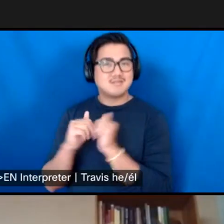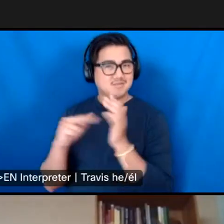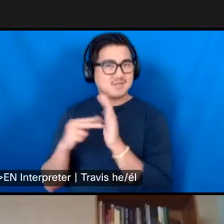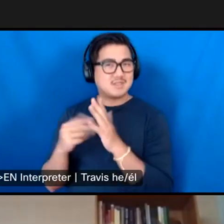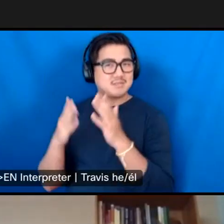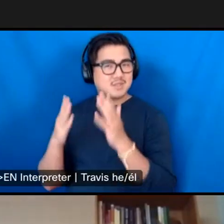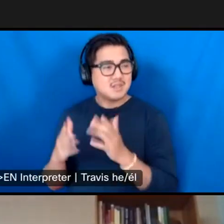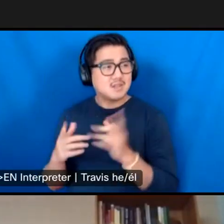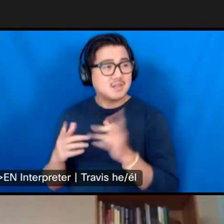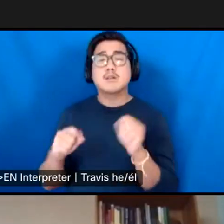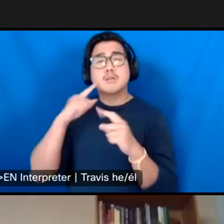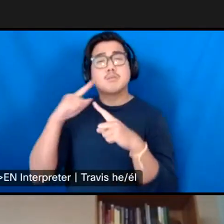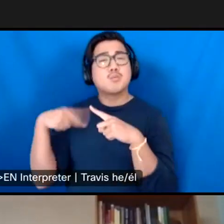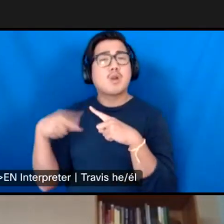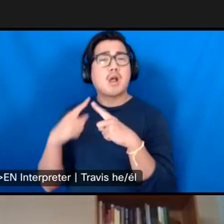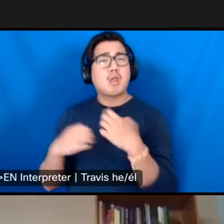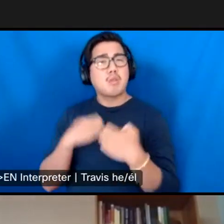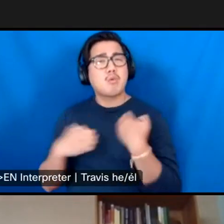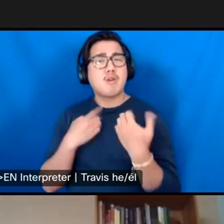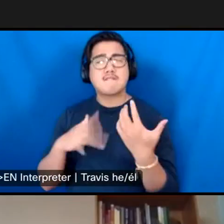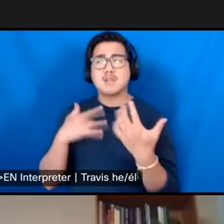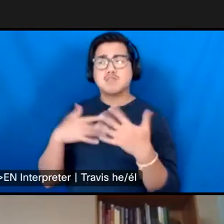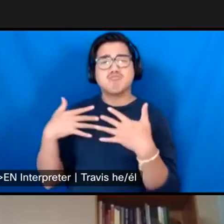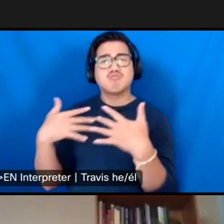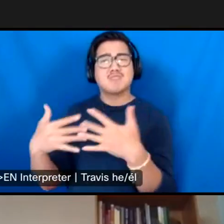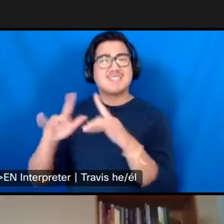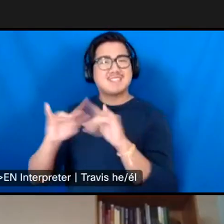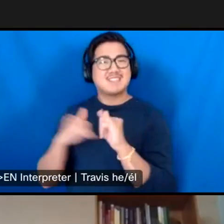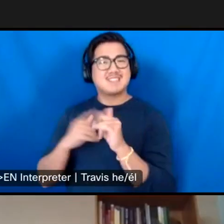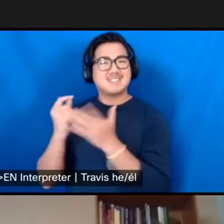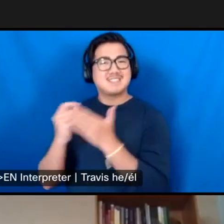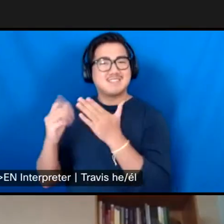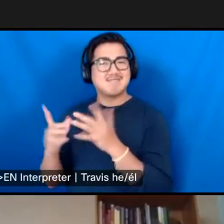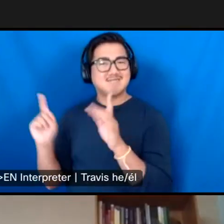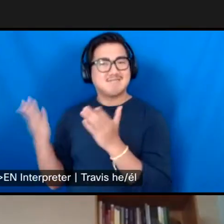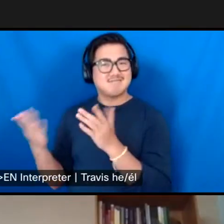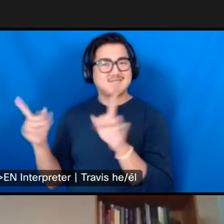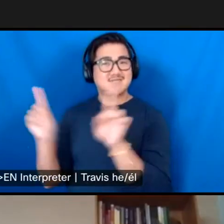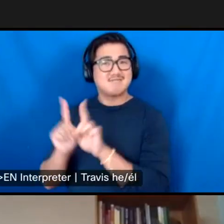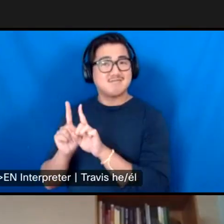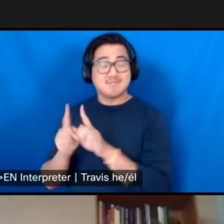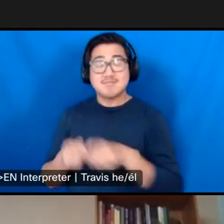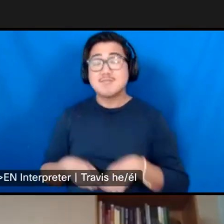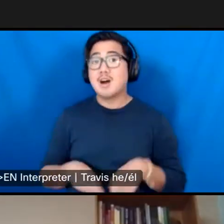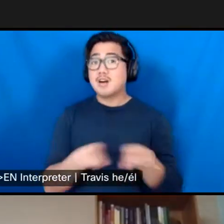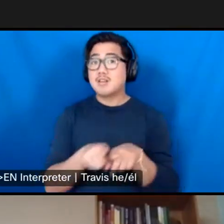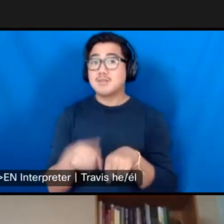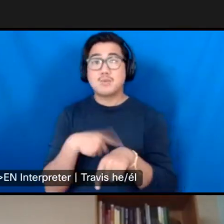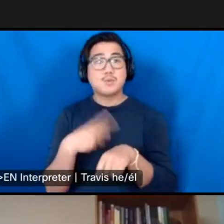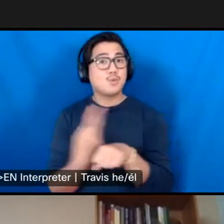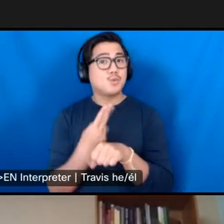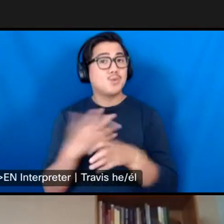With support and with community. The other ways also is using group work.